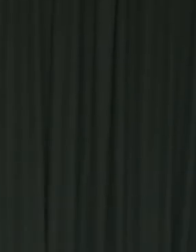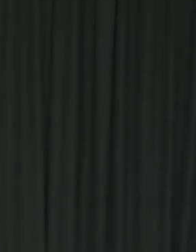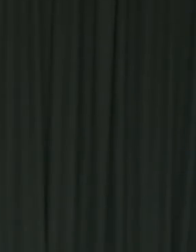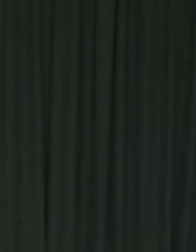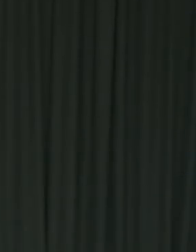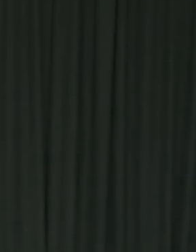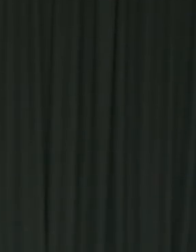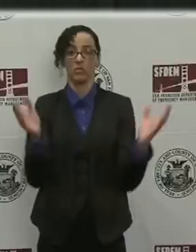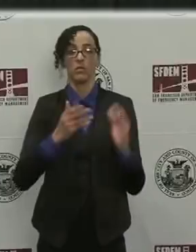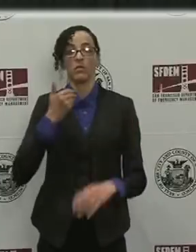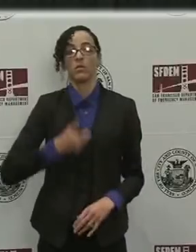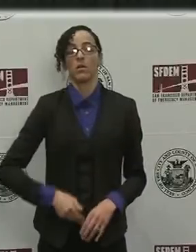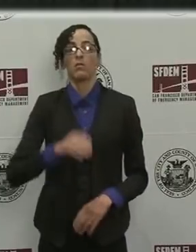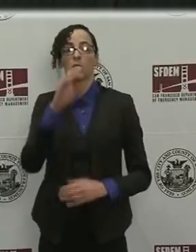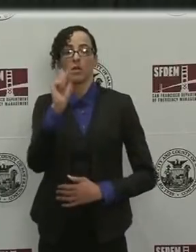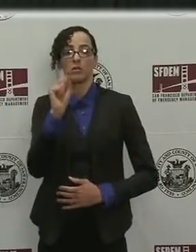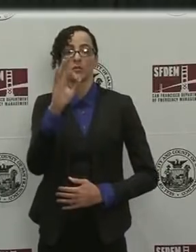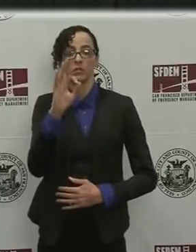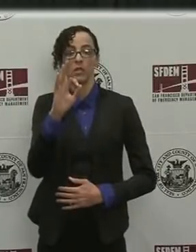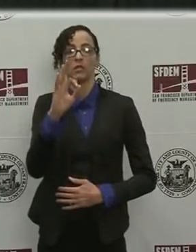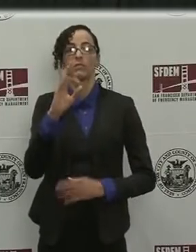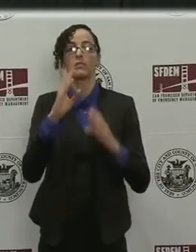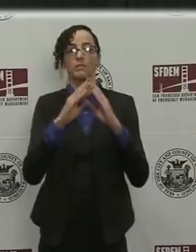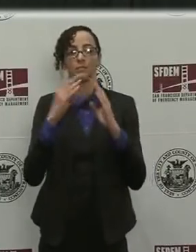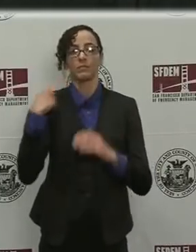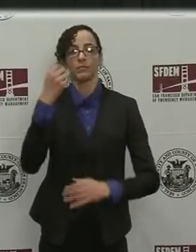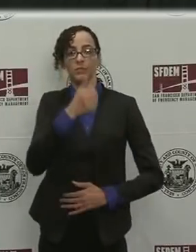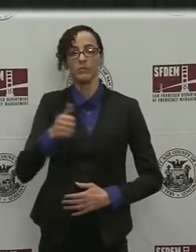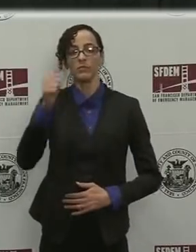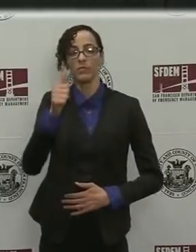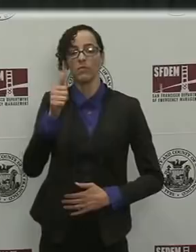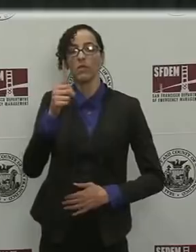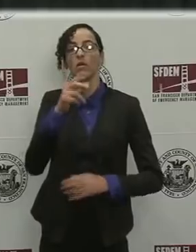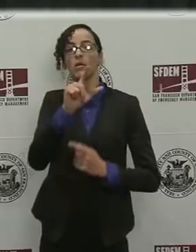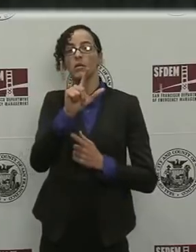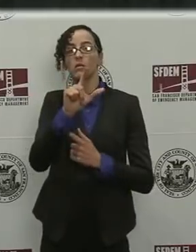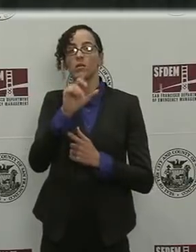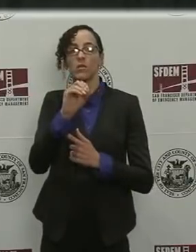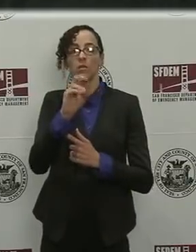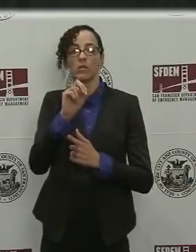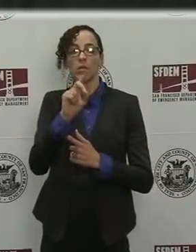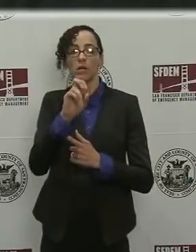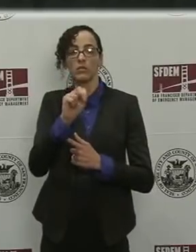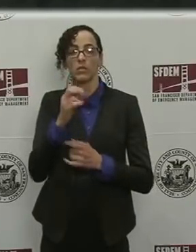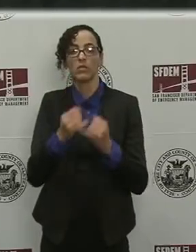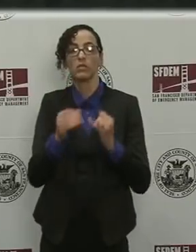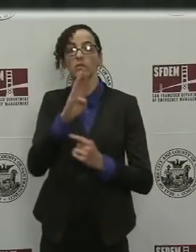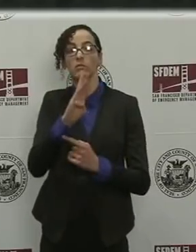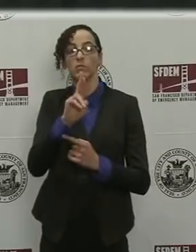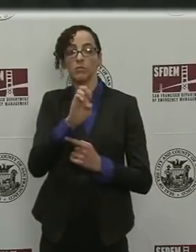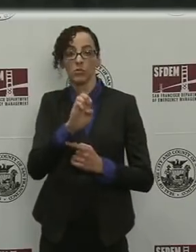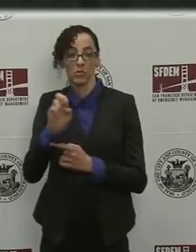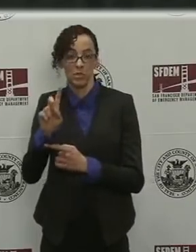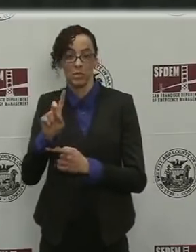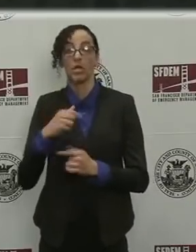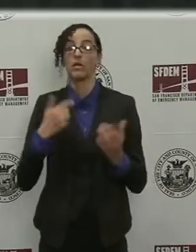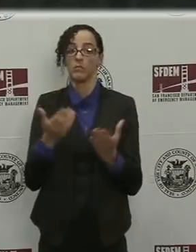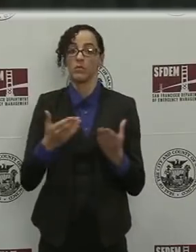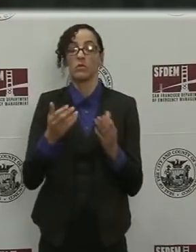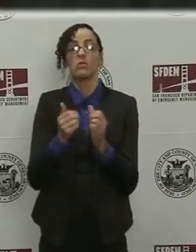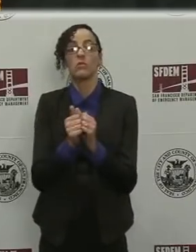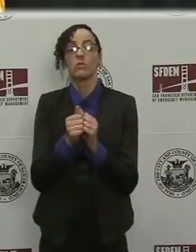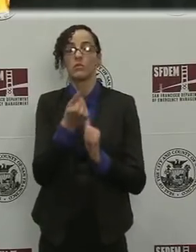Afternoon, everyone. I'm San Francisco Mayor London Breed, and I am joined here by a number of